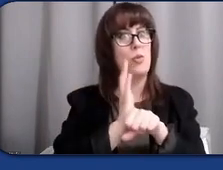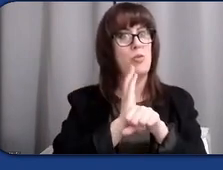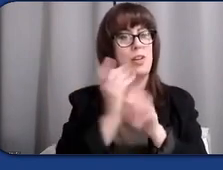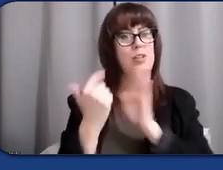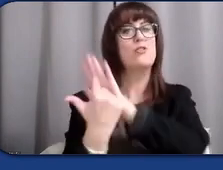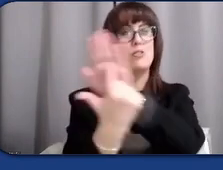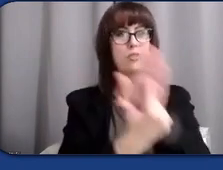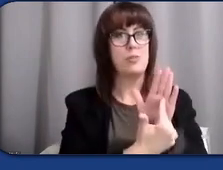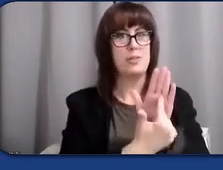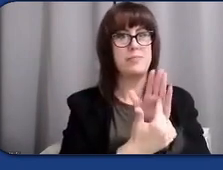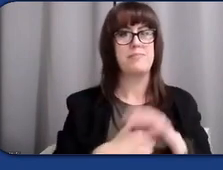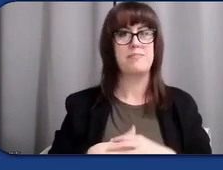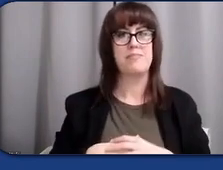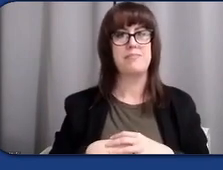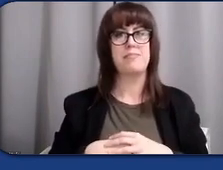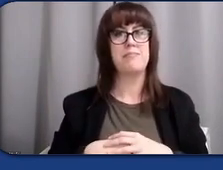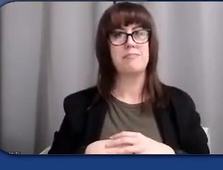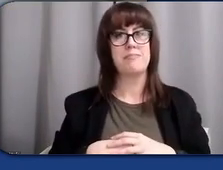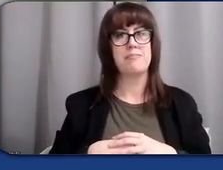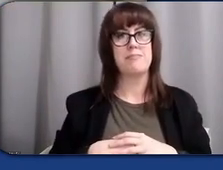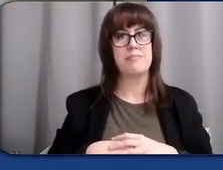Thanks, Andy. I think